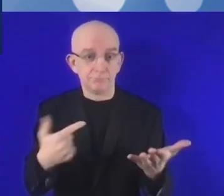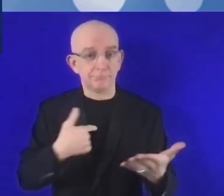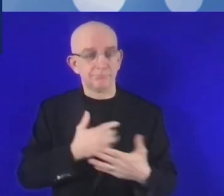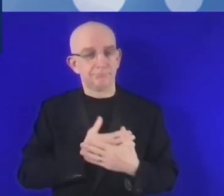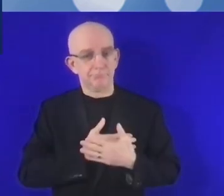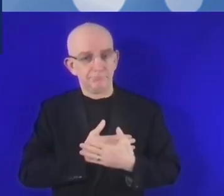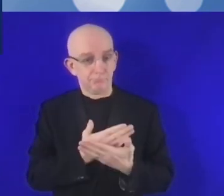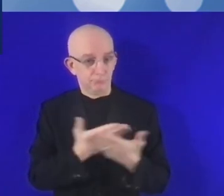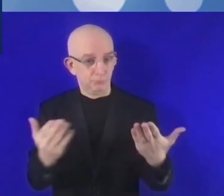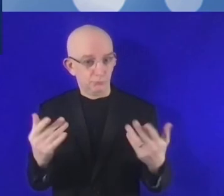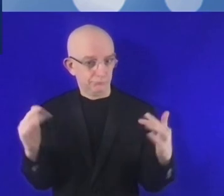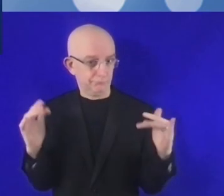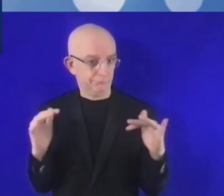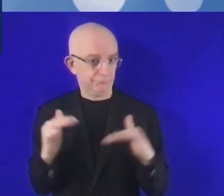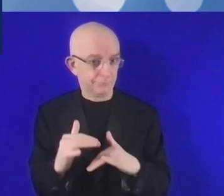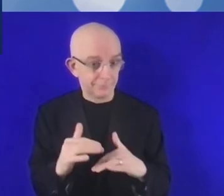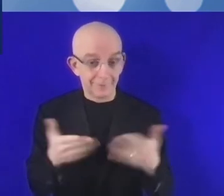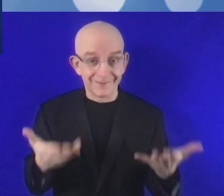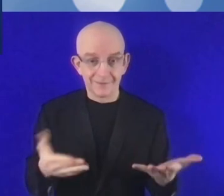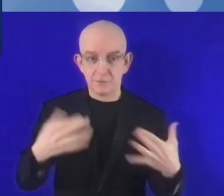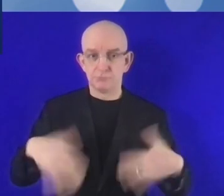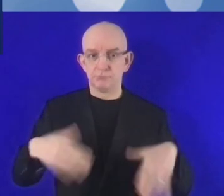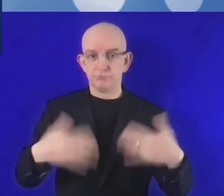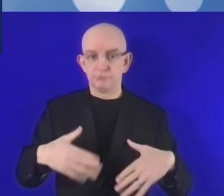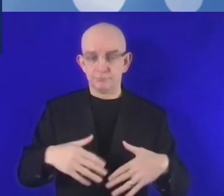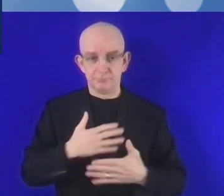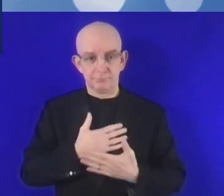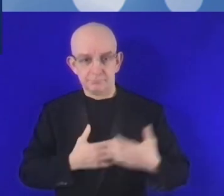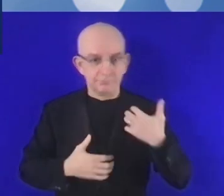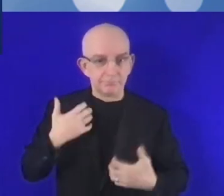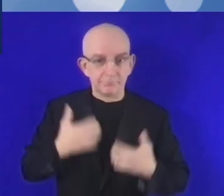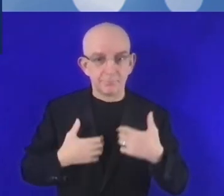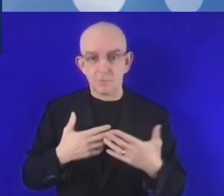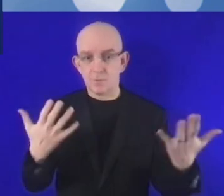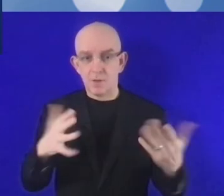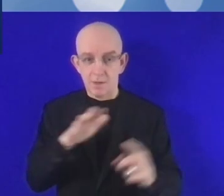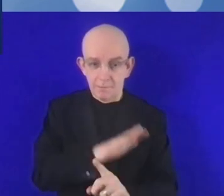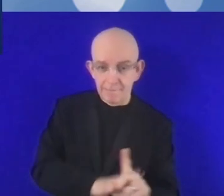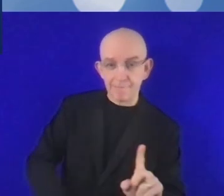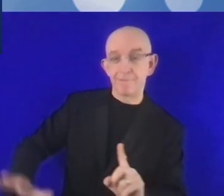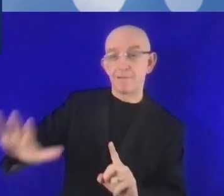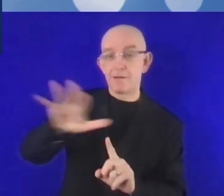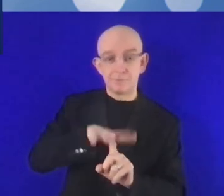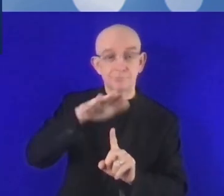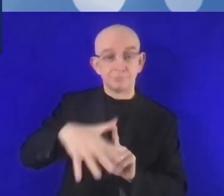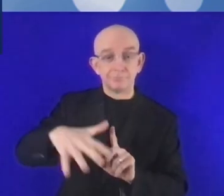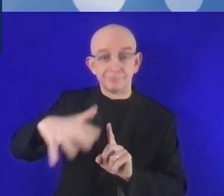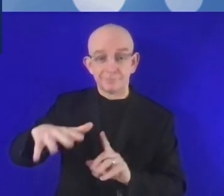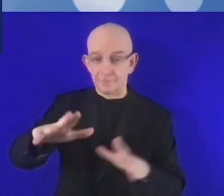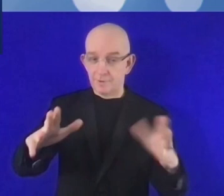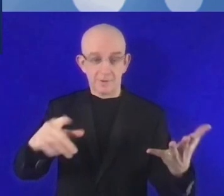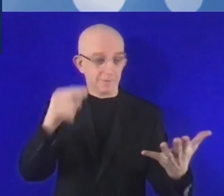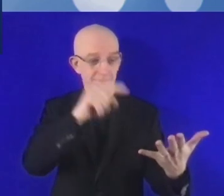and Adriatic Seas in the south. I'm especially happy to see such a great response from younger generations